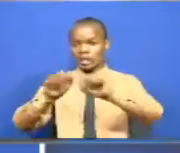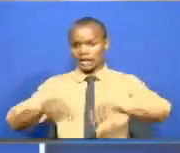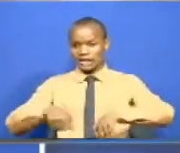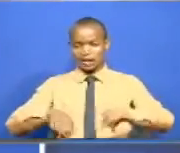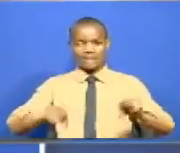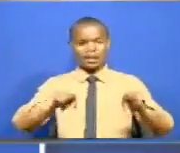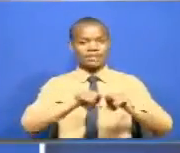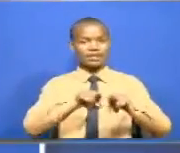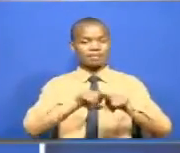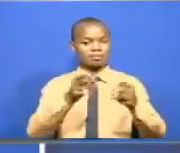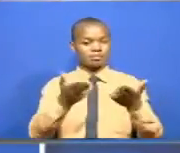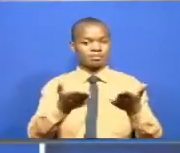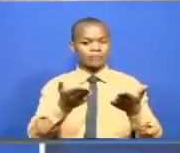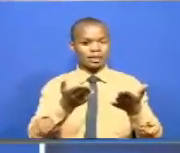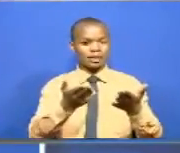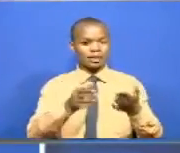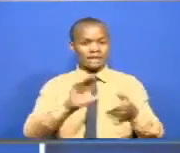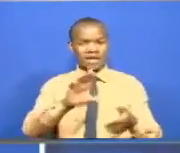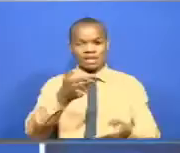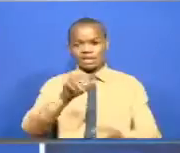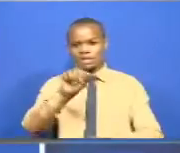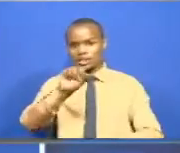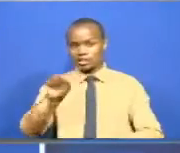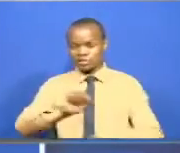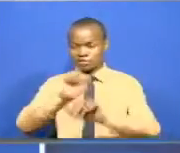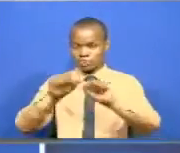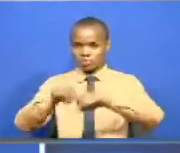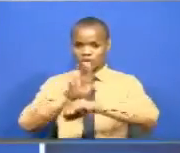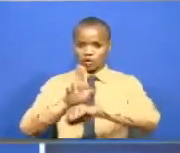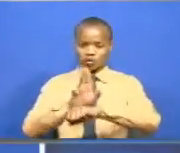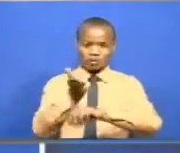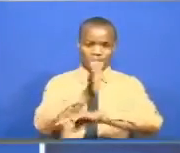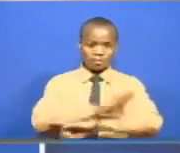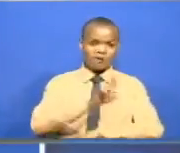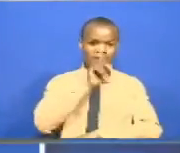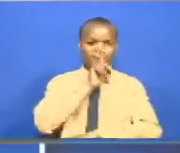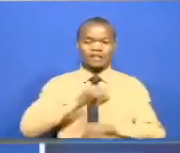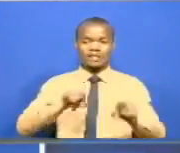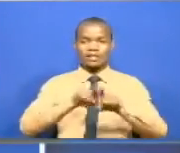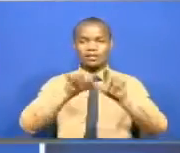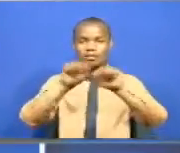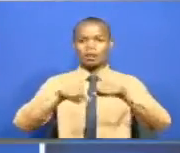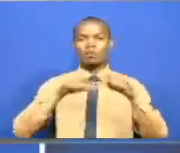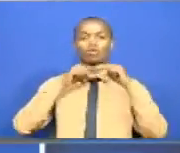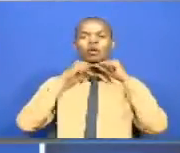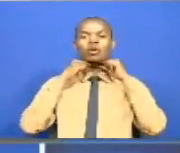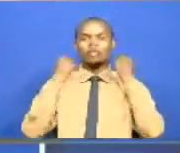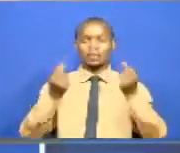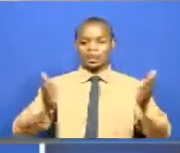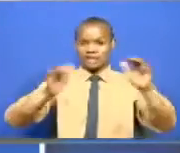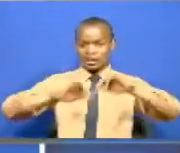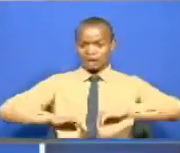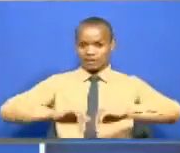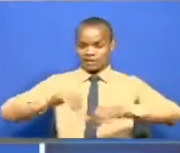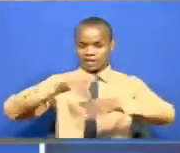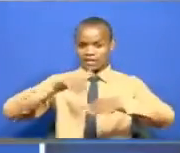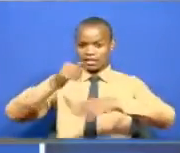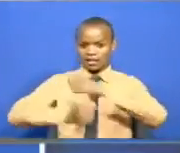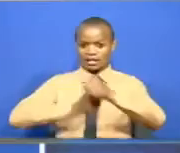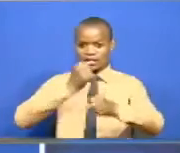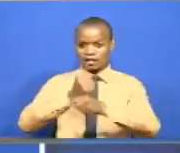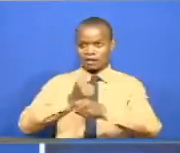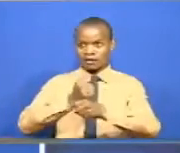appeal so that at least chess can be allowed to resume and allow us to host one of our biggest events annually, National